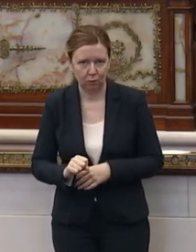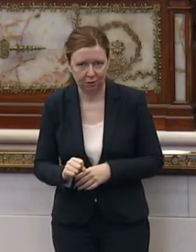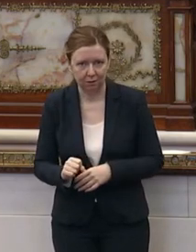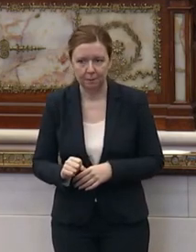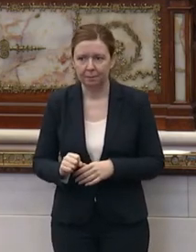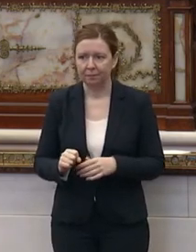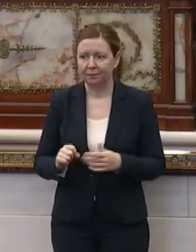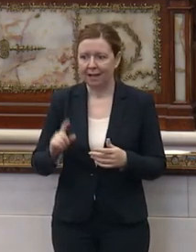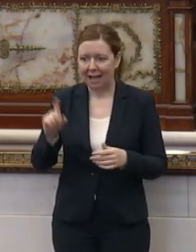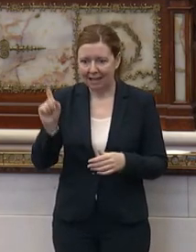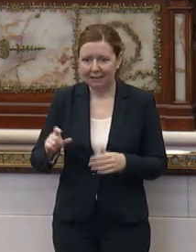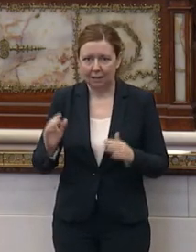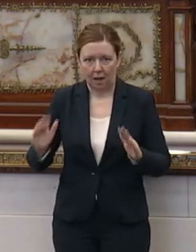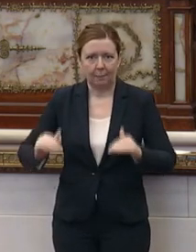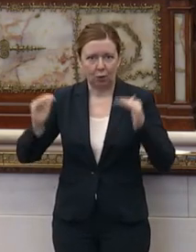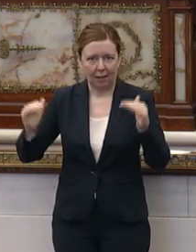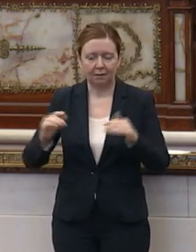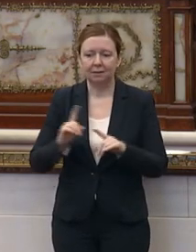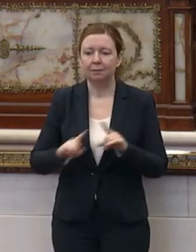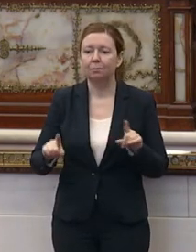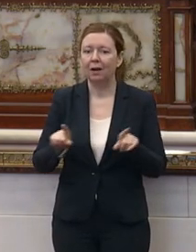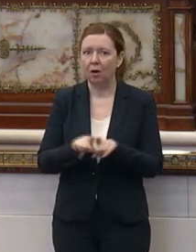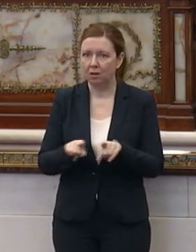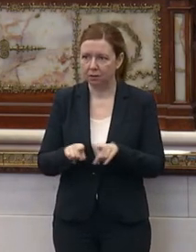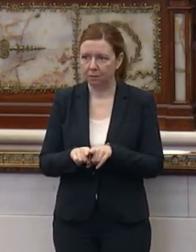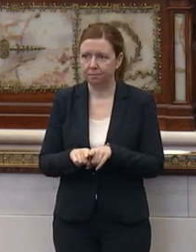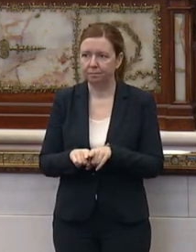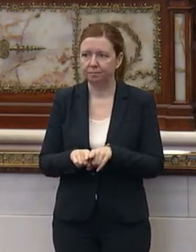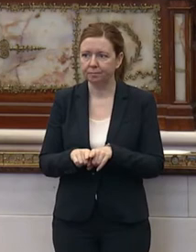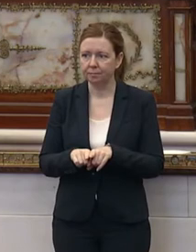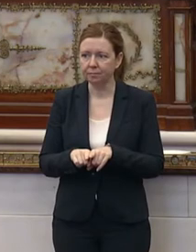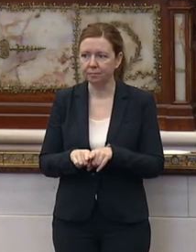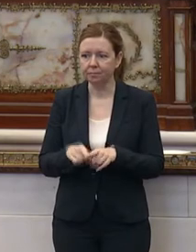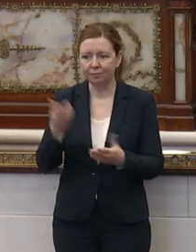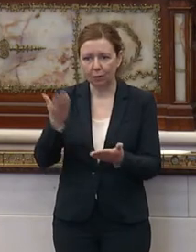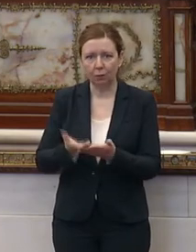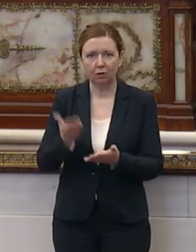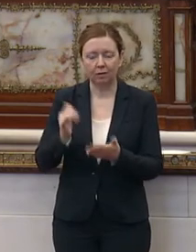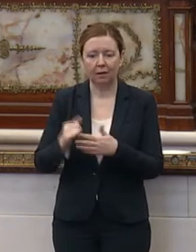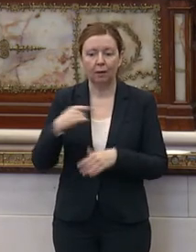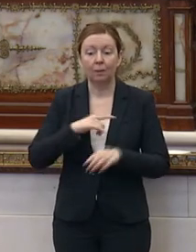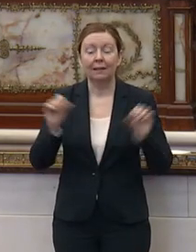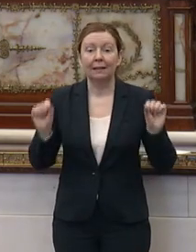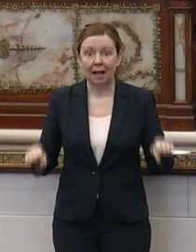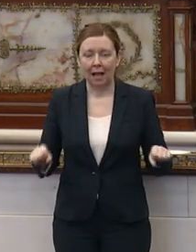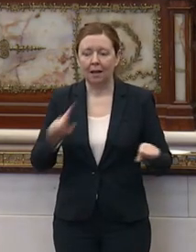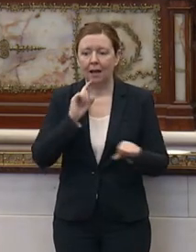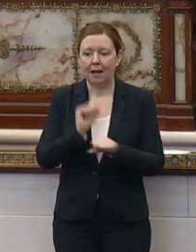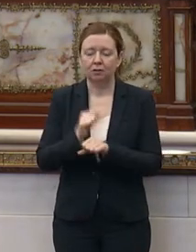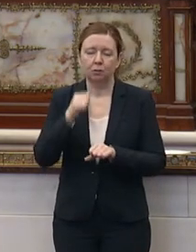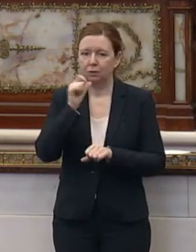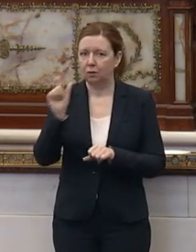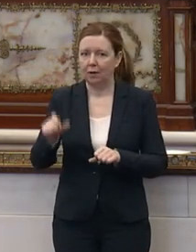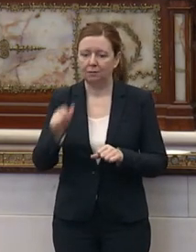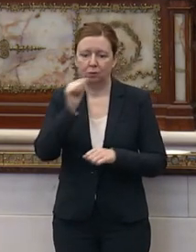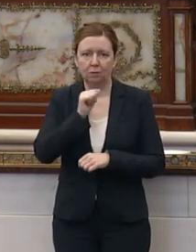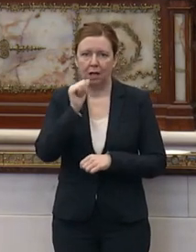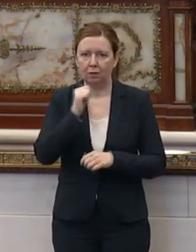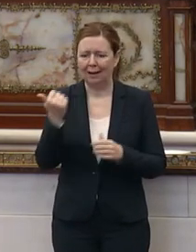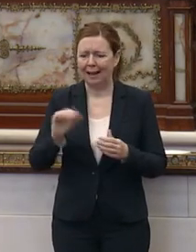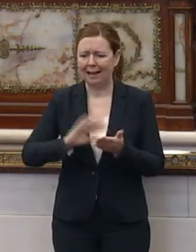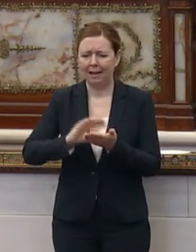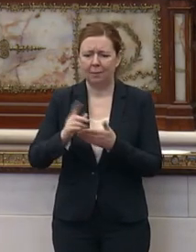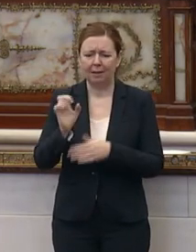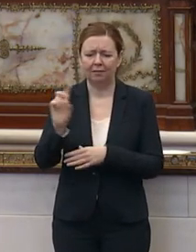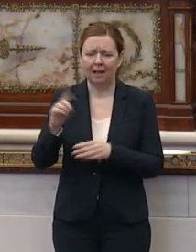and really do need upgrades, but they're also proof that we can actually, we don't have to tolerate any amount